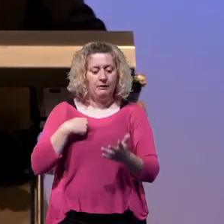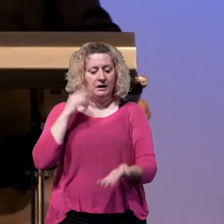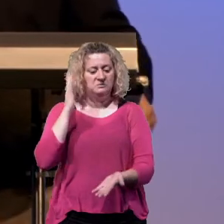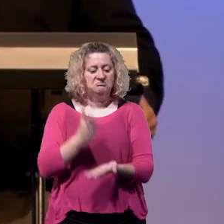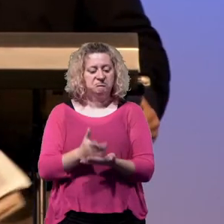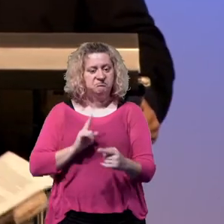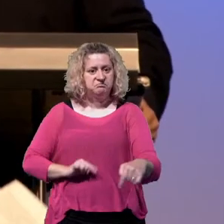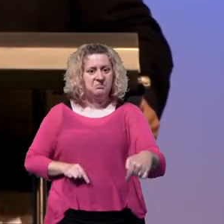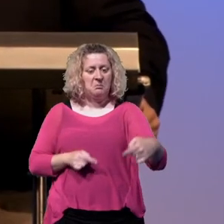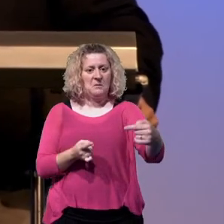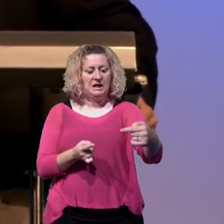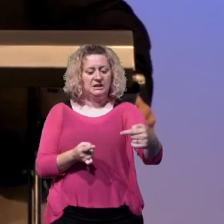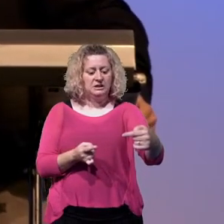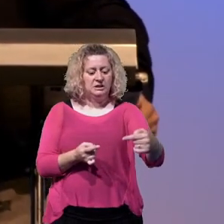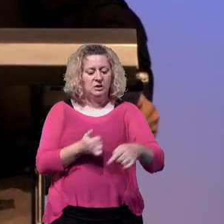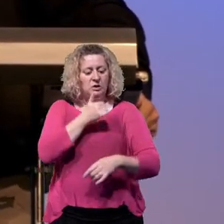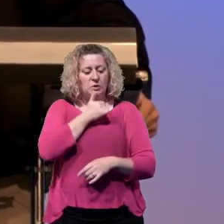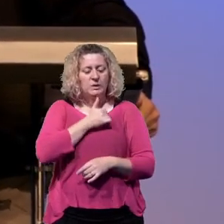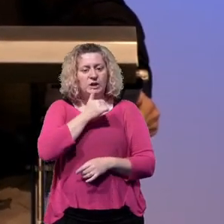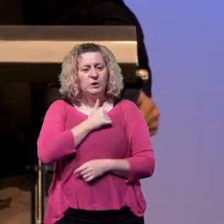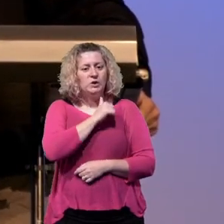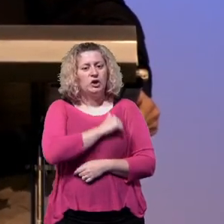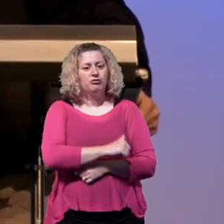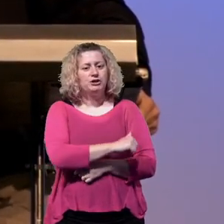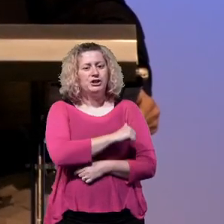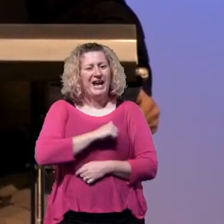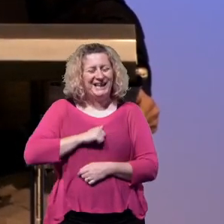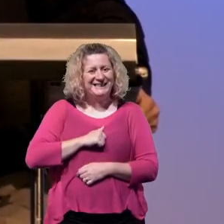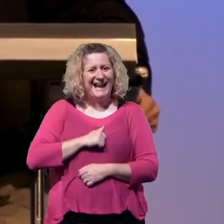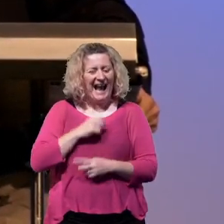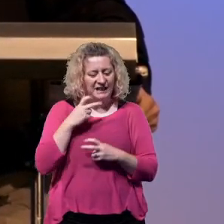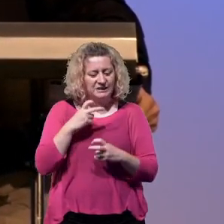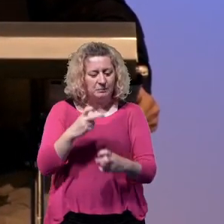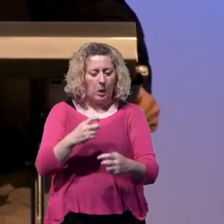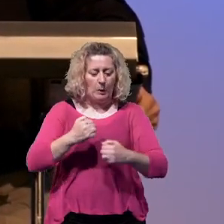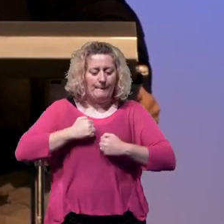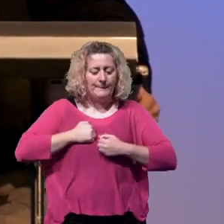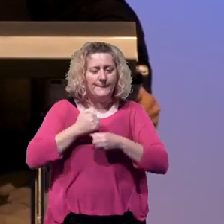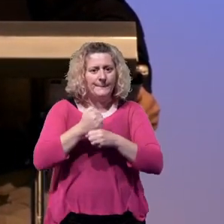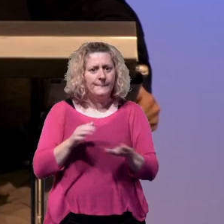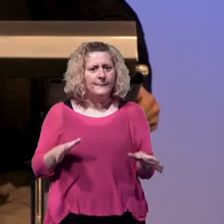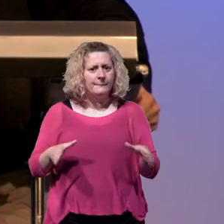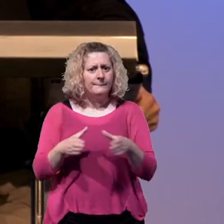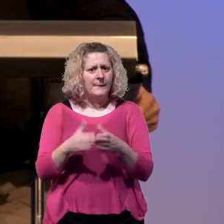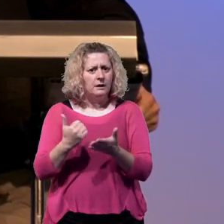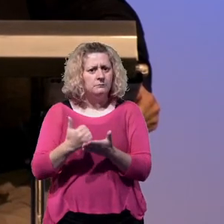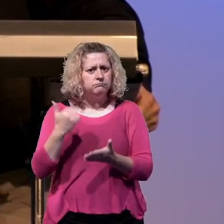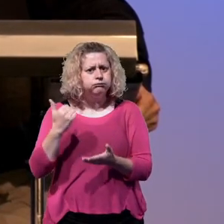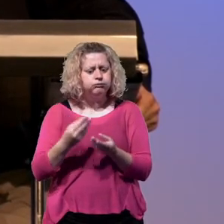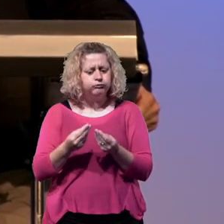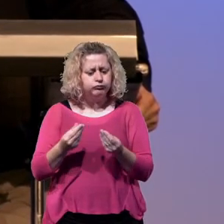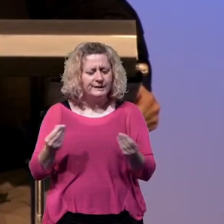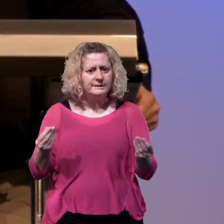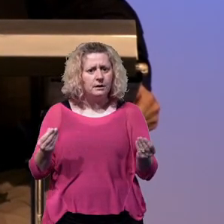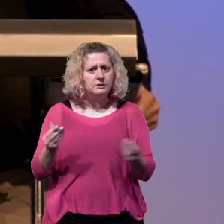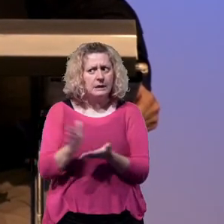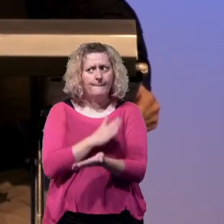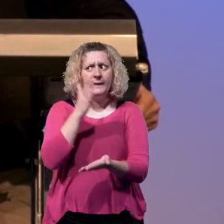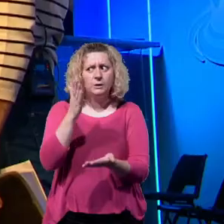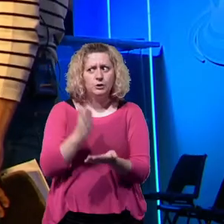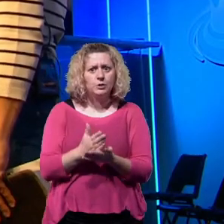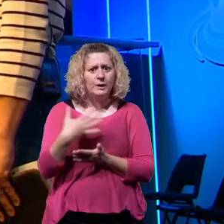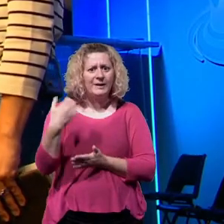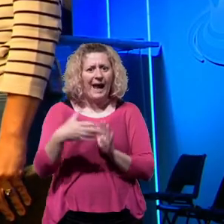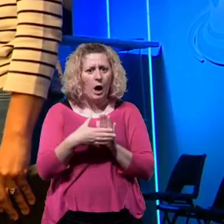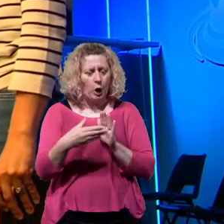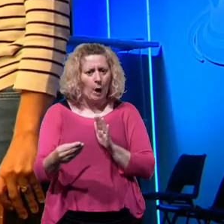And we use Christianity Explored in our church, and it is a great resource. If you haven't used it, do get a copy and